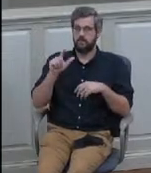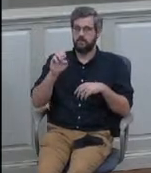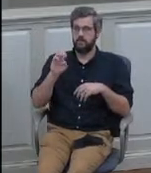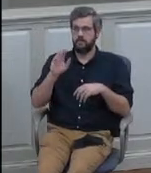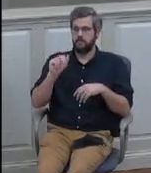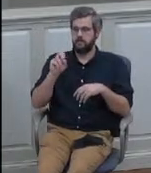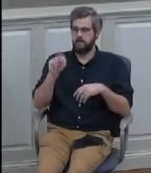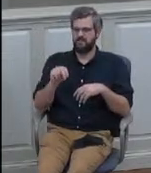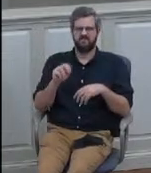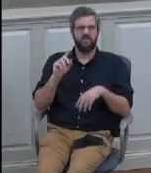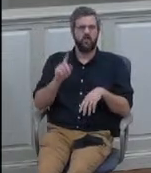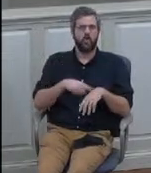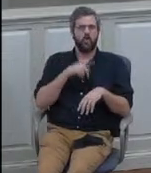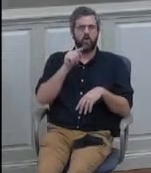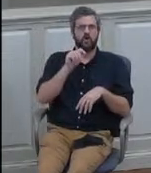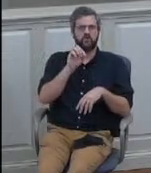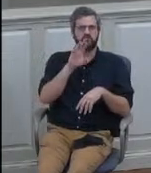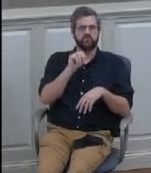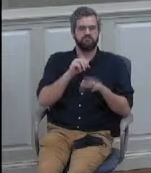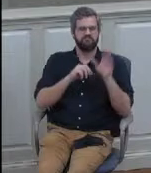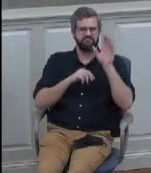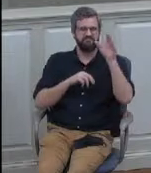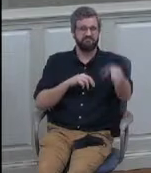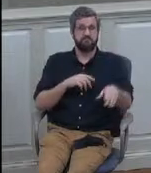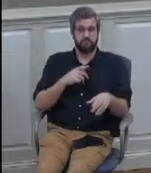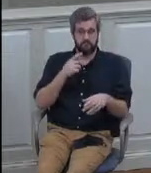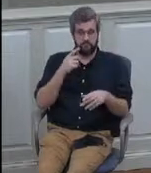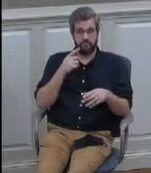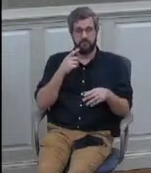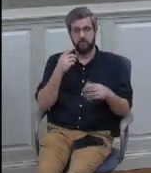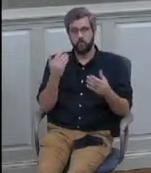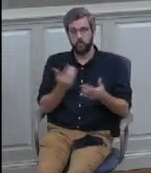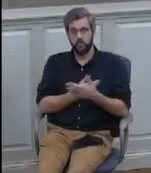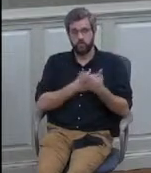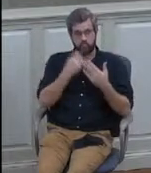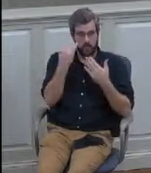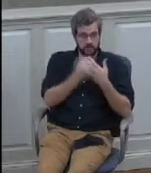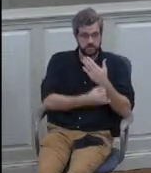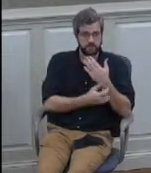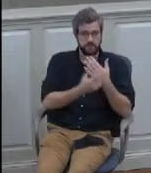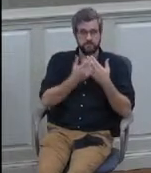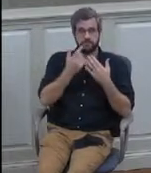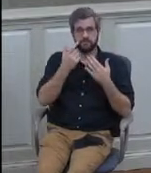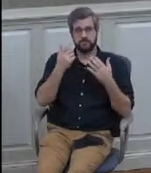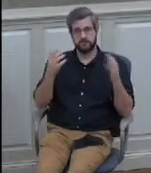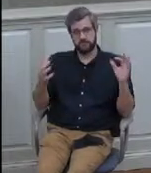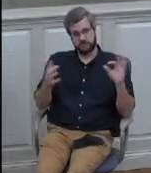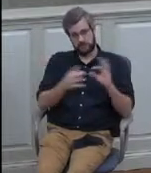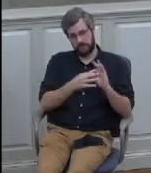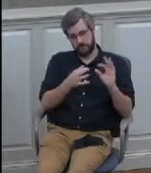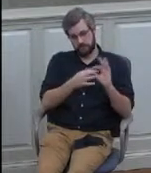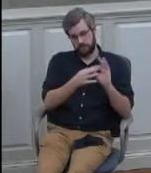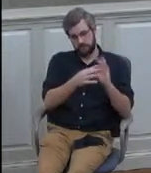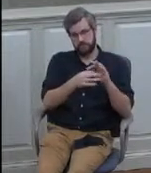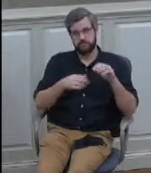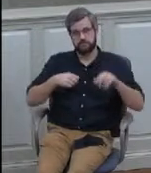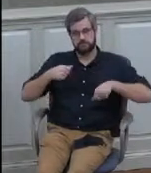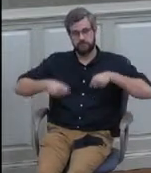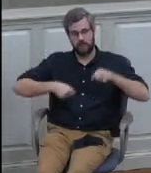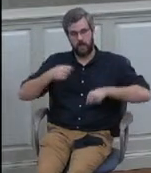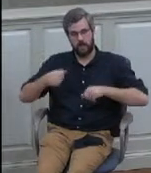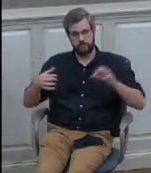more of a long-term, you know, we put upcoming potential projects that, you know, connecting the mountain bike park